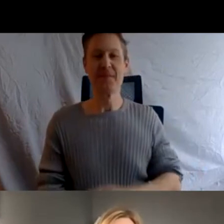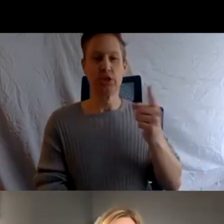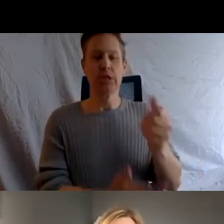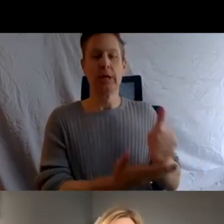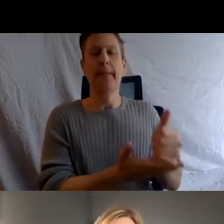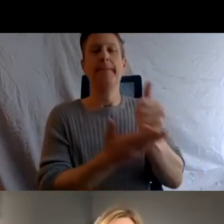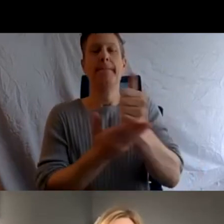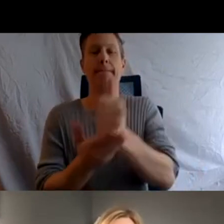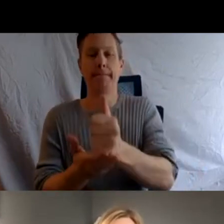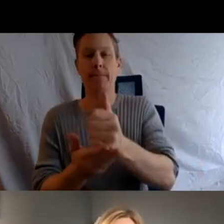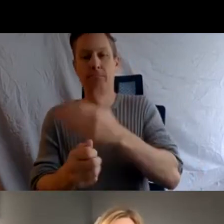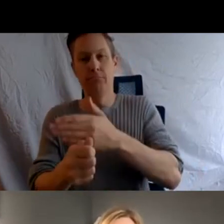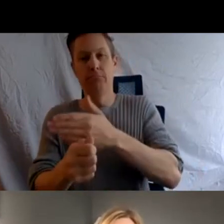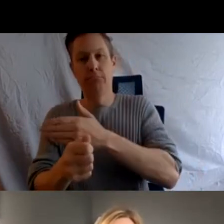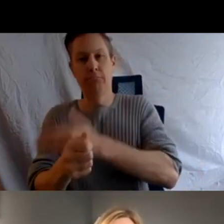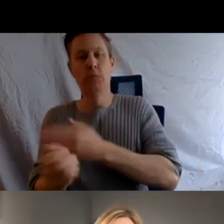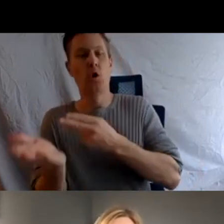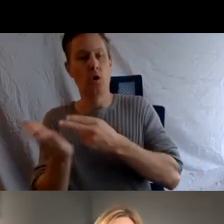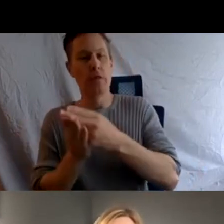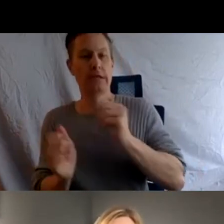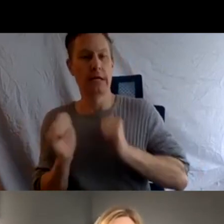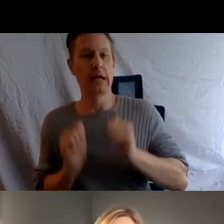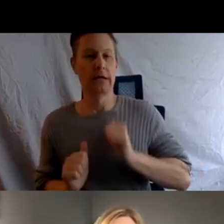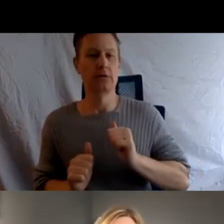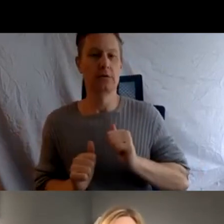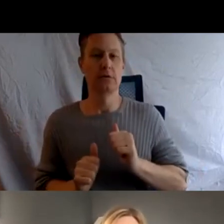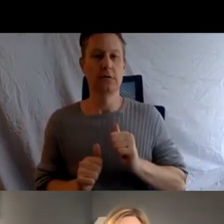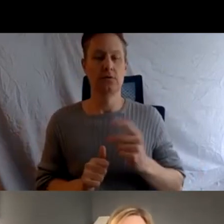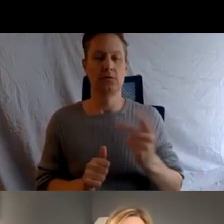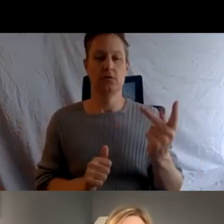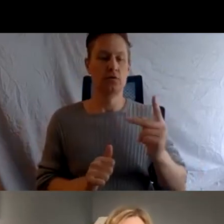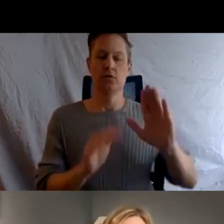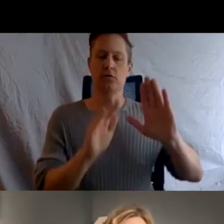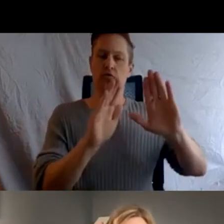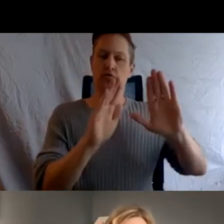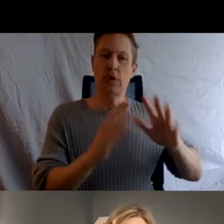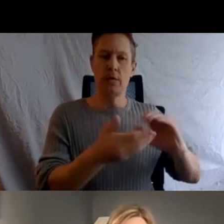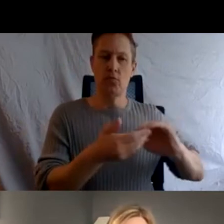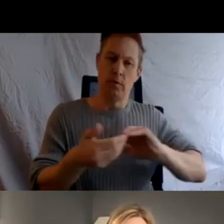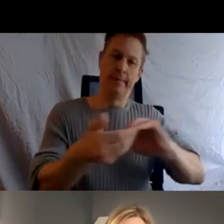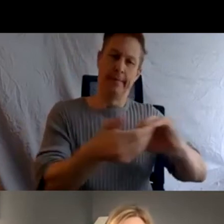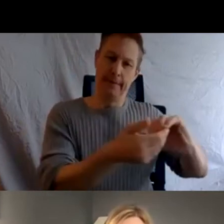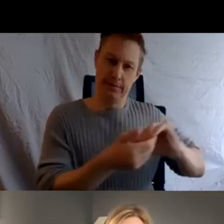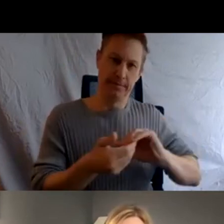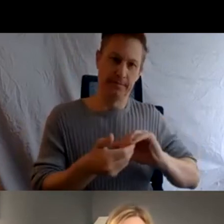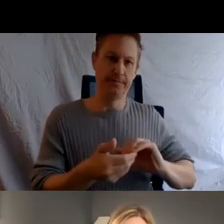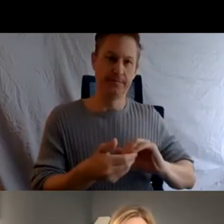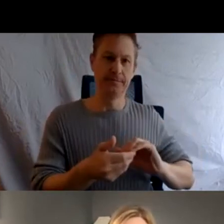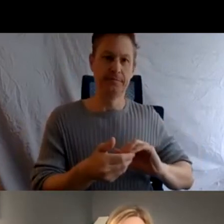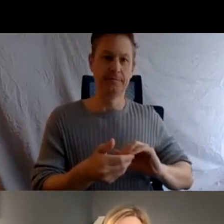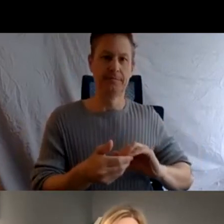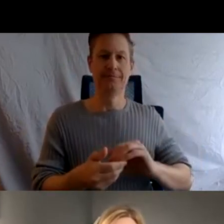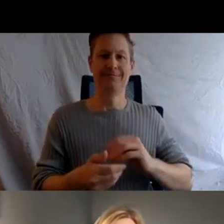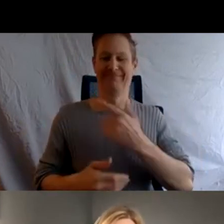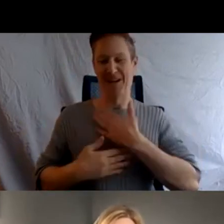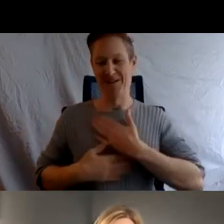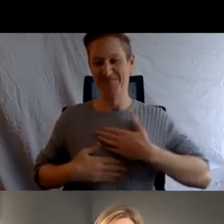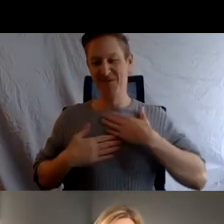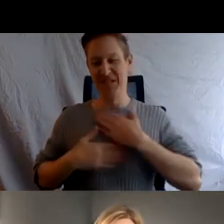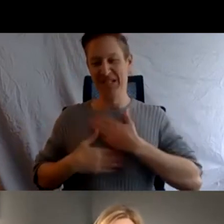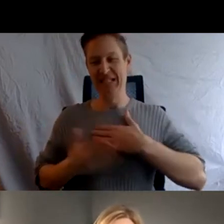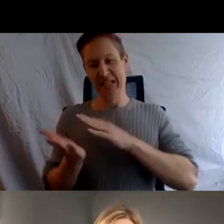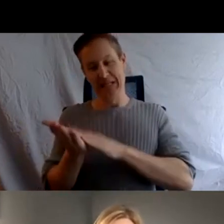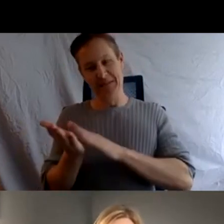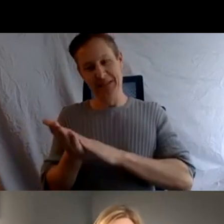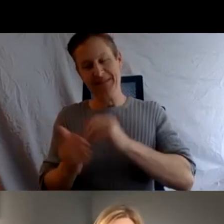find his authentic actor. And I think you guys did really great together. So I appreciate those compliments very much. That